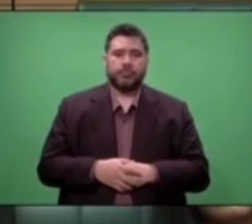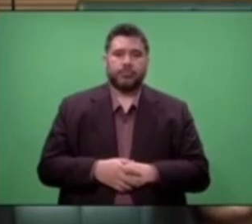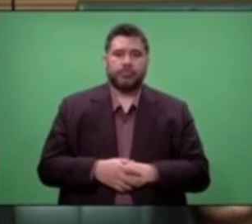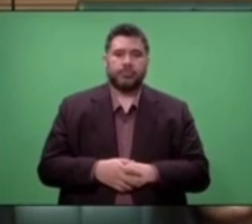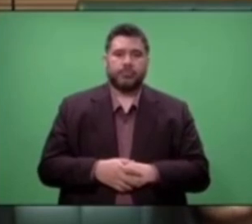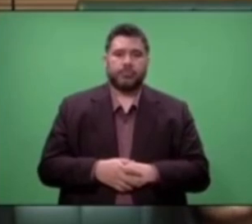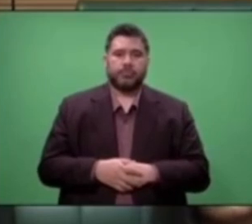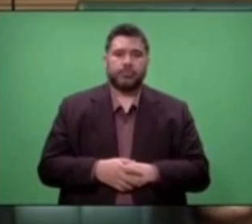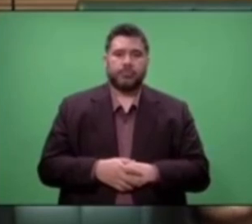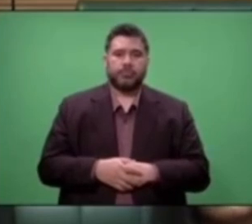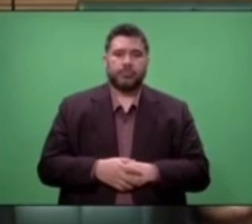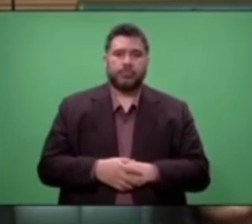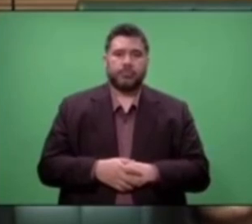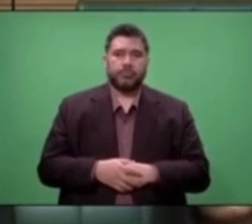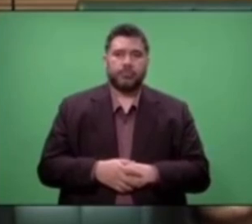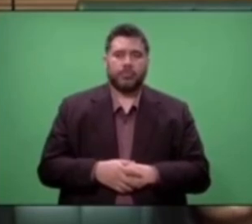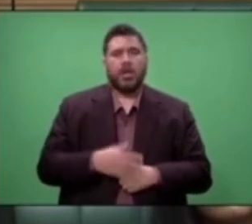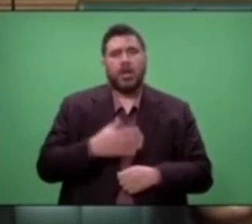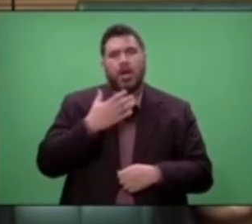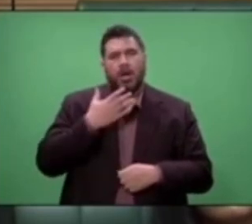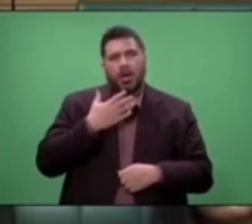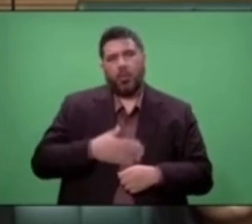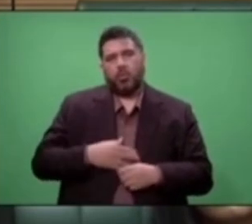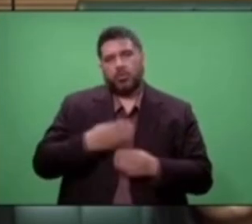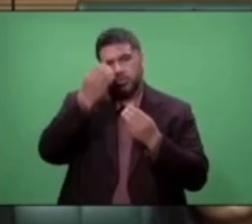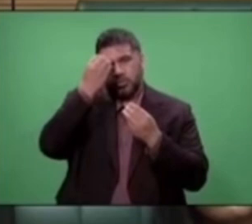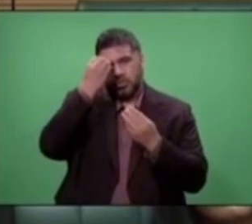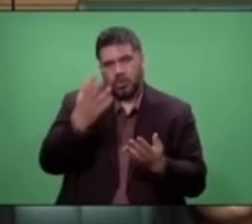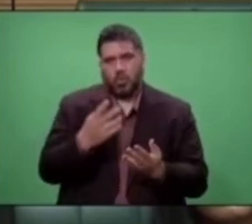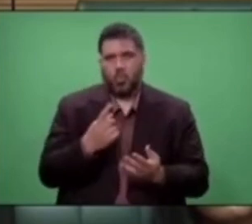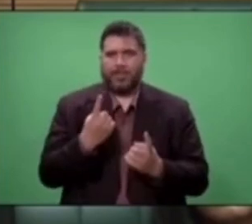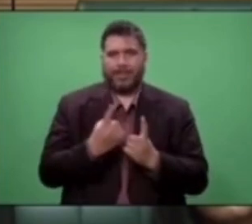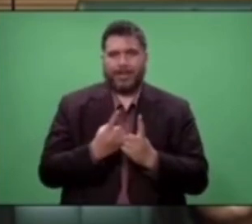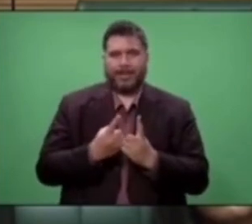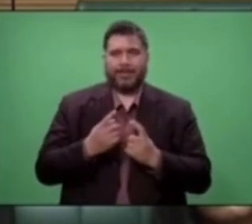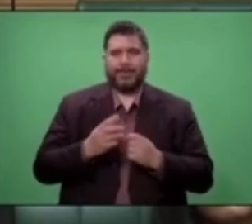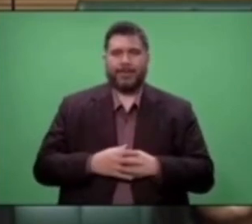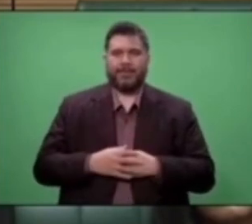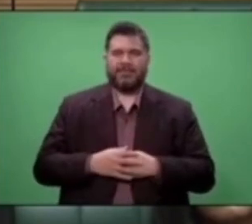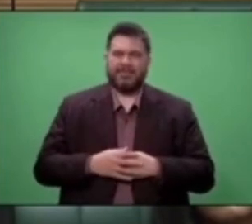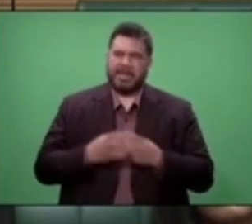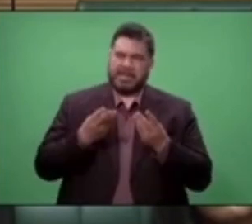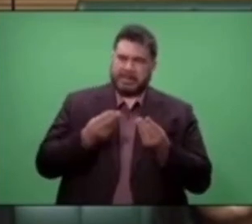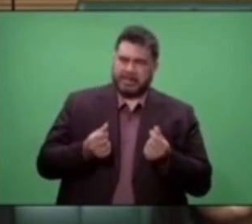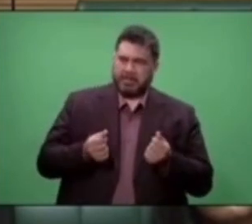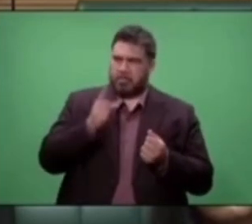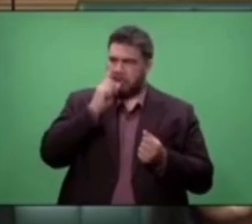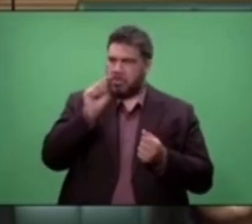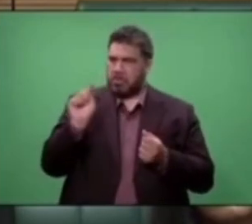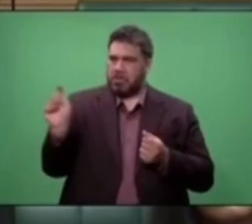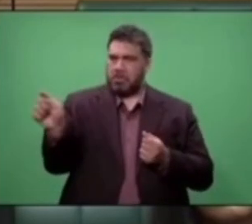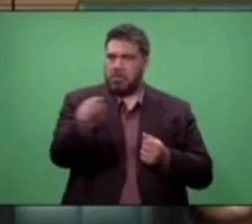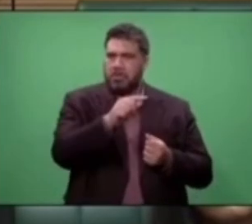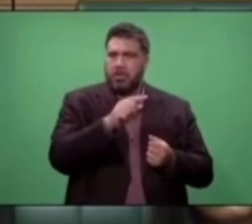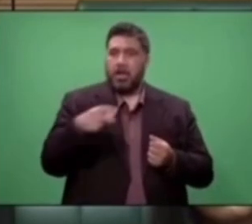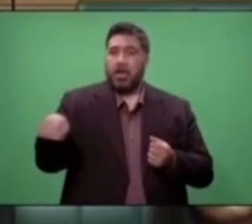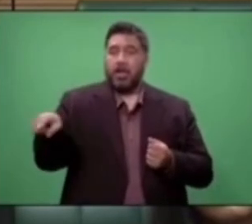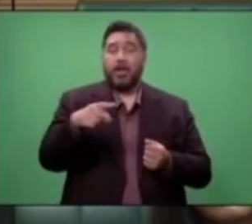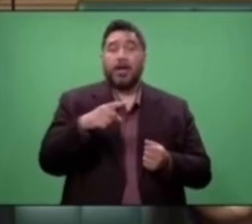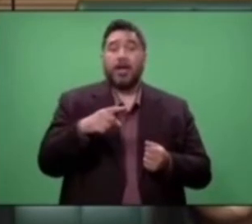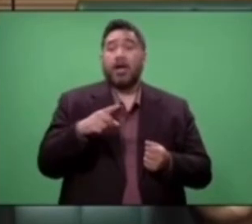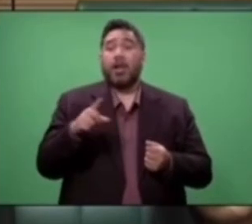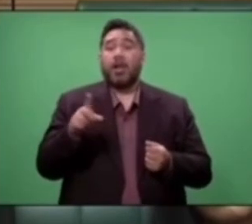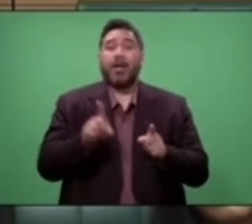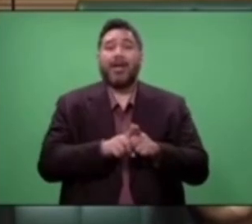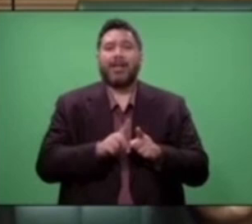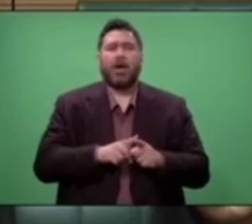And let me say this. When I hear comments like, you know, we thought this was a great country, we never